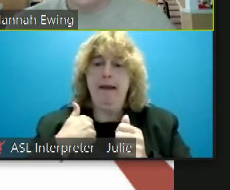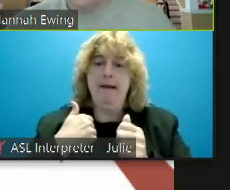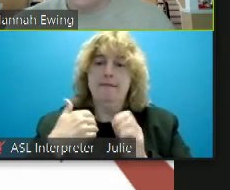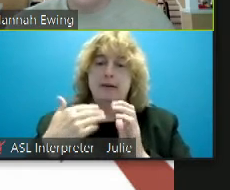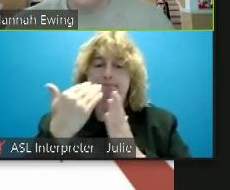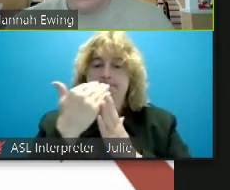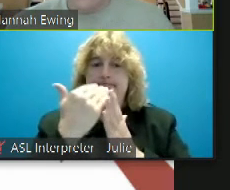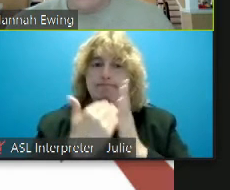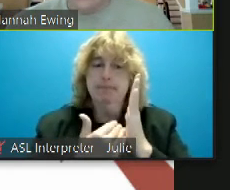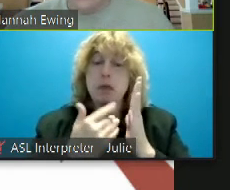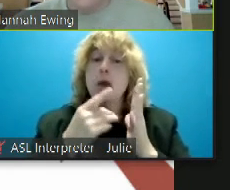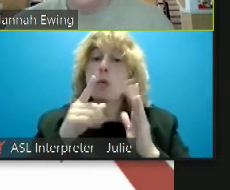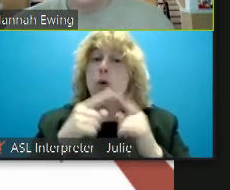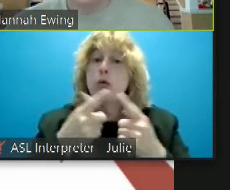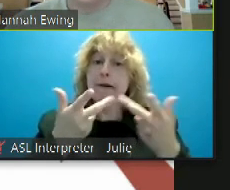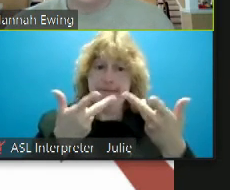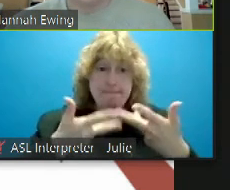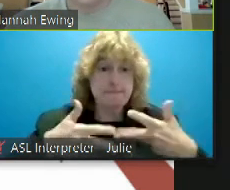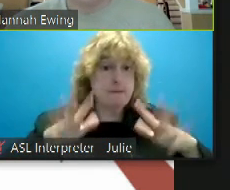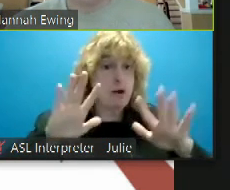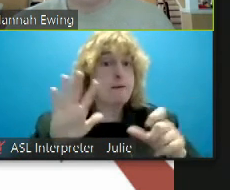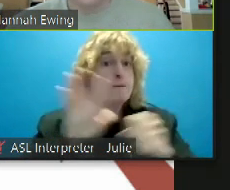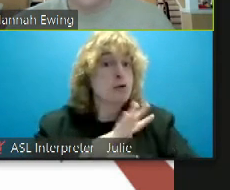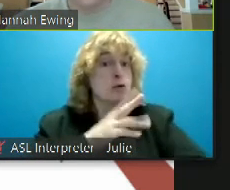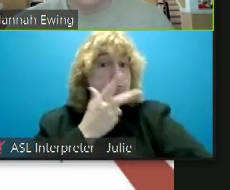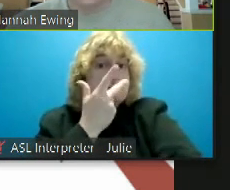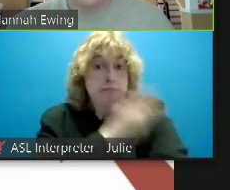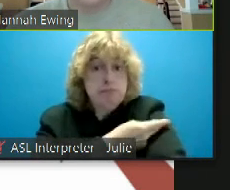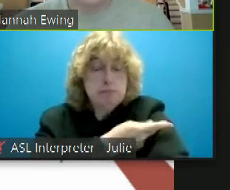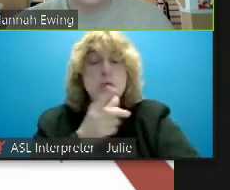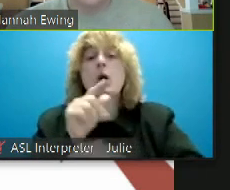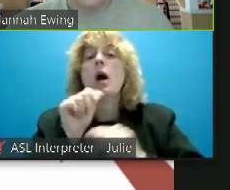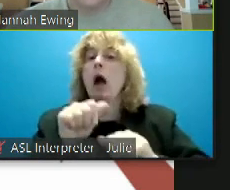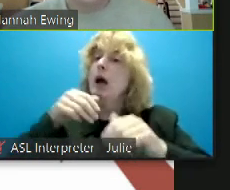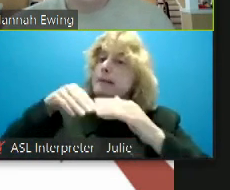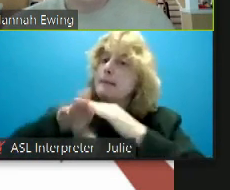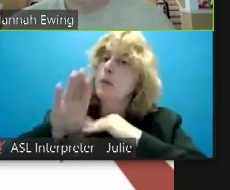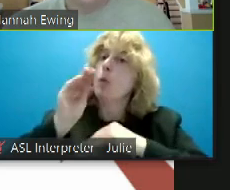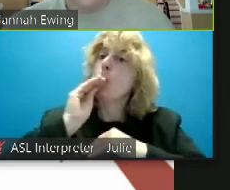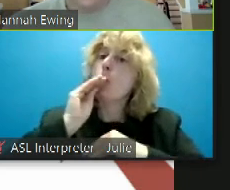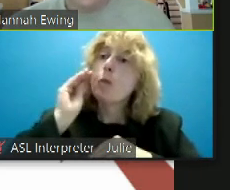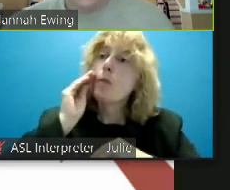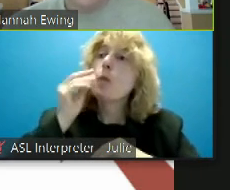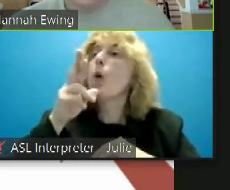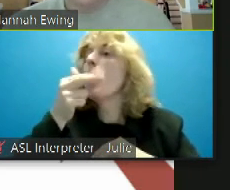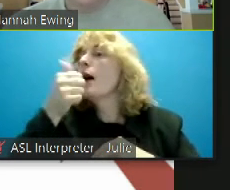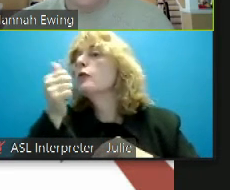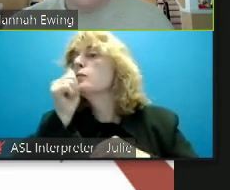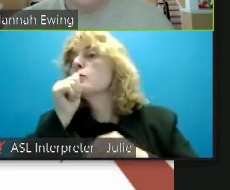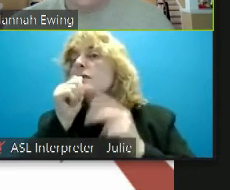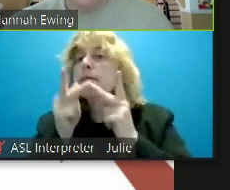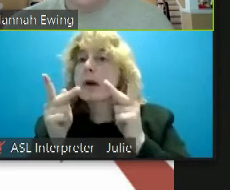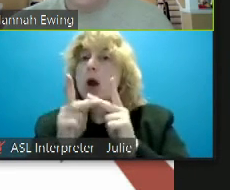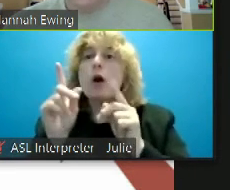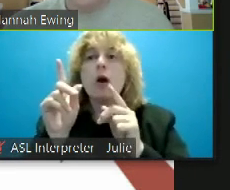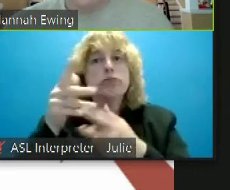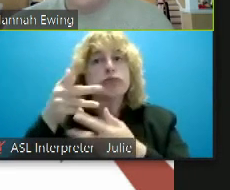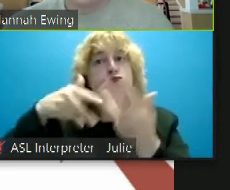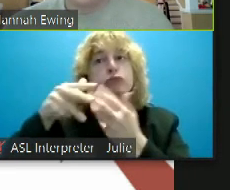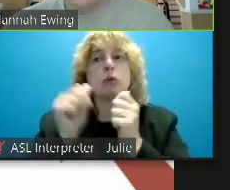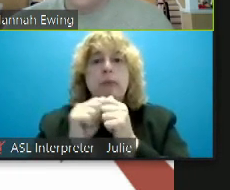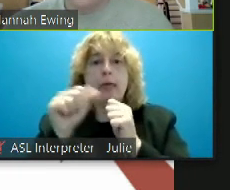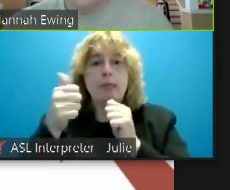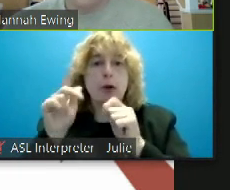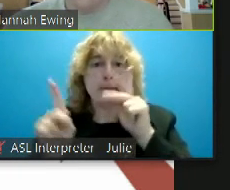inside a home or private setting with other fully vaccinated people. You can visit inside a home or private setting without a